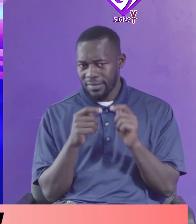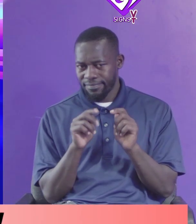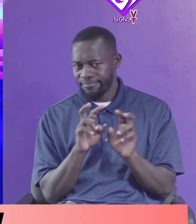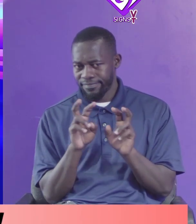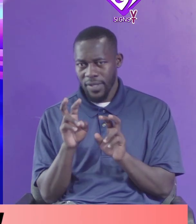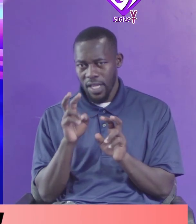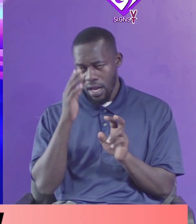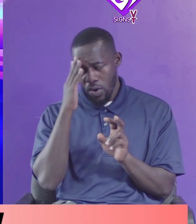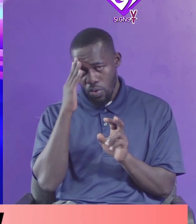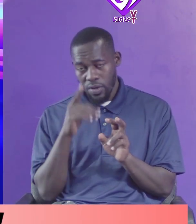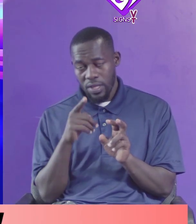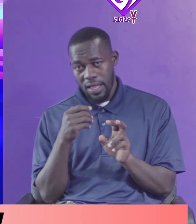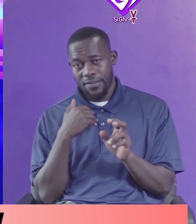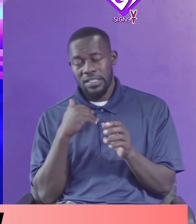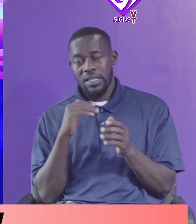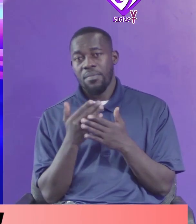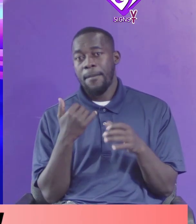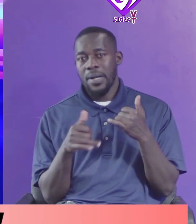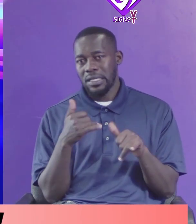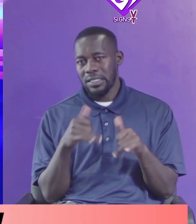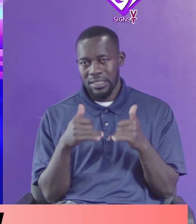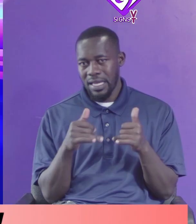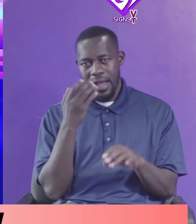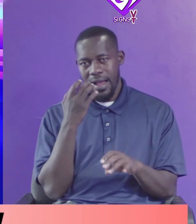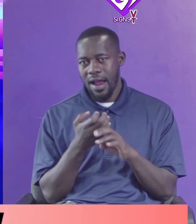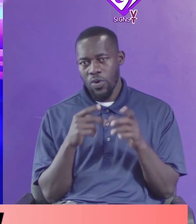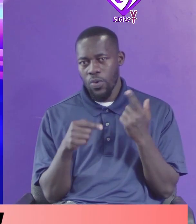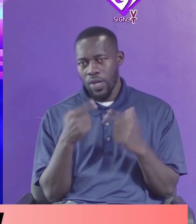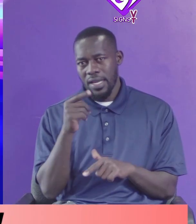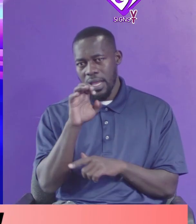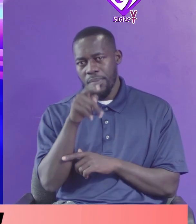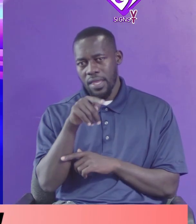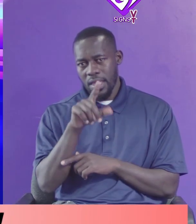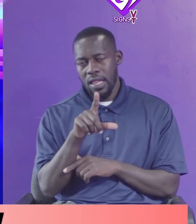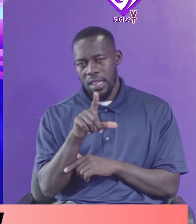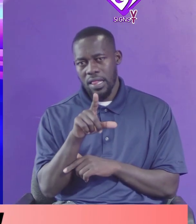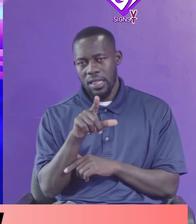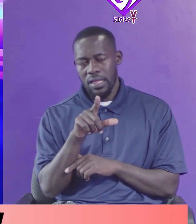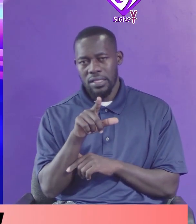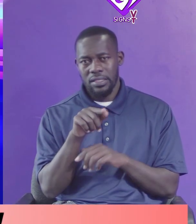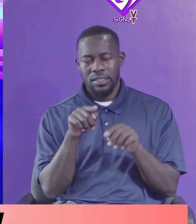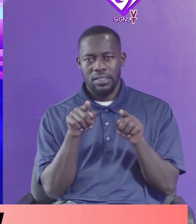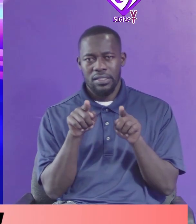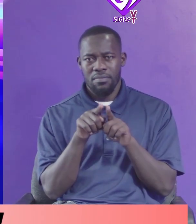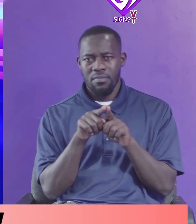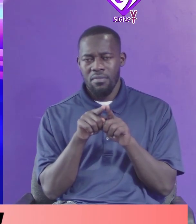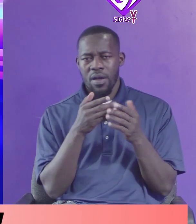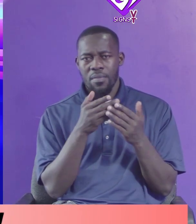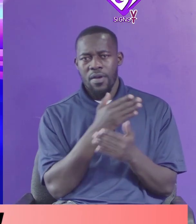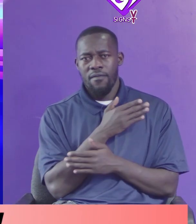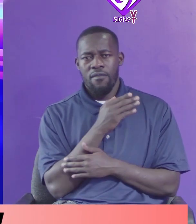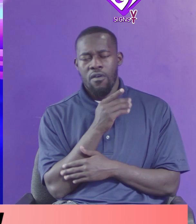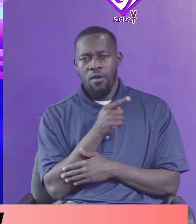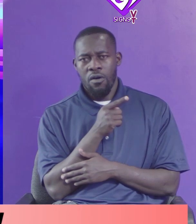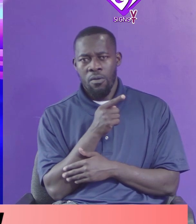bit. There's some games they're really drawn and they really had to win in Premier League. I think there was a shock in one of the past games where they actually drew 2-2. I'm trying to remember